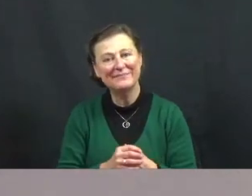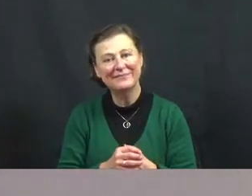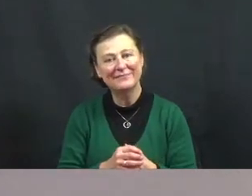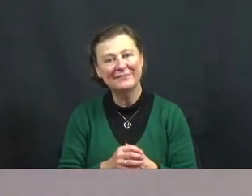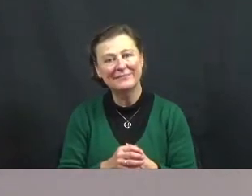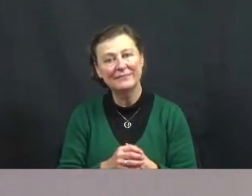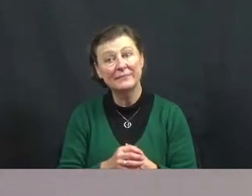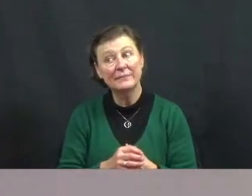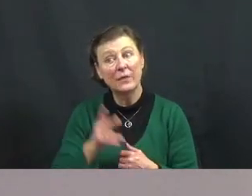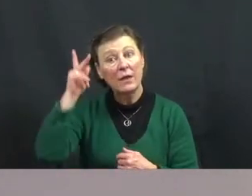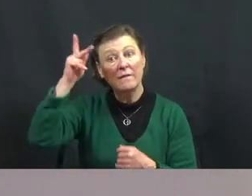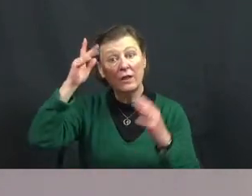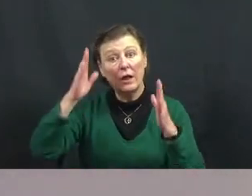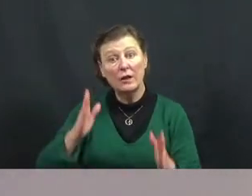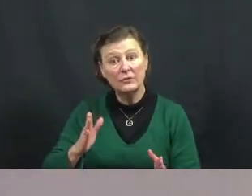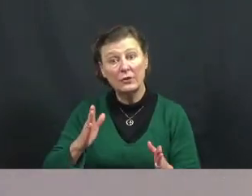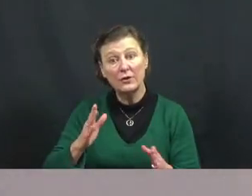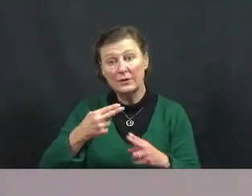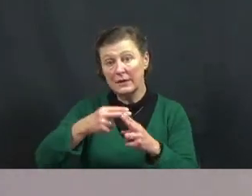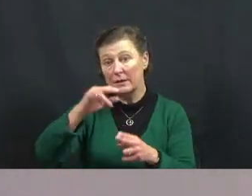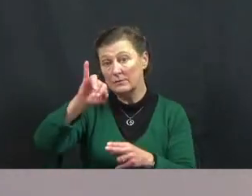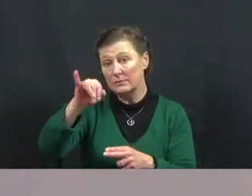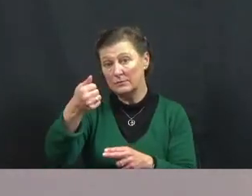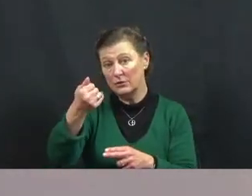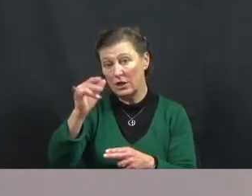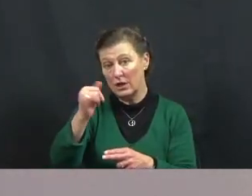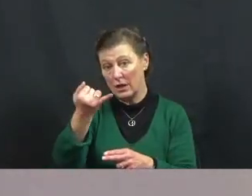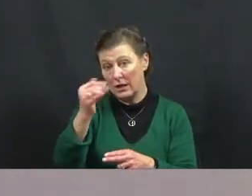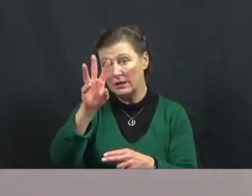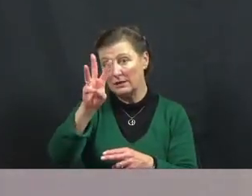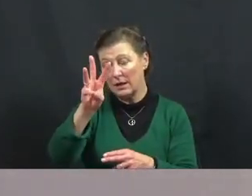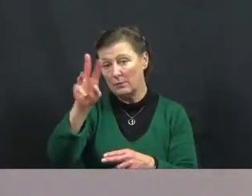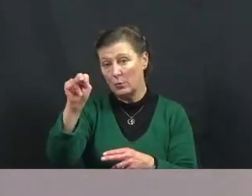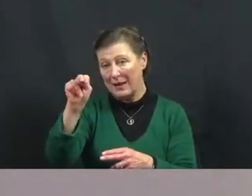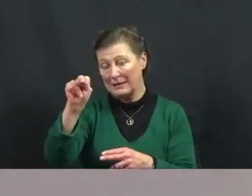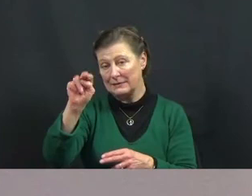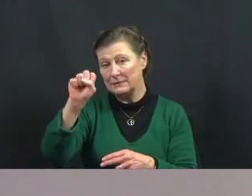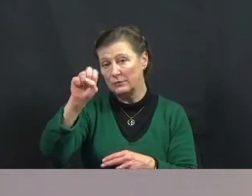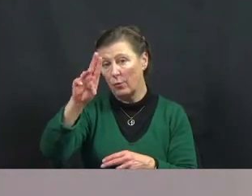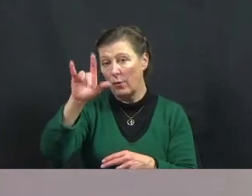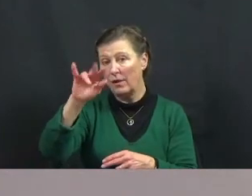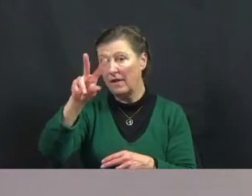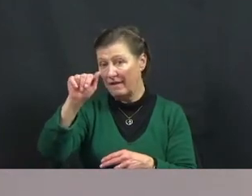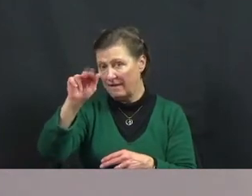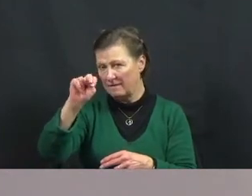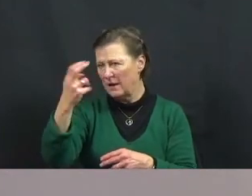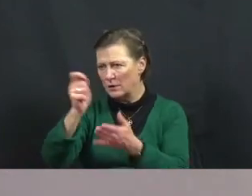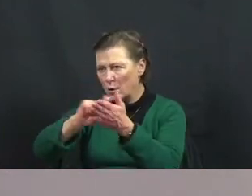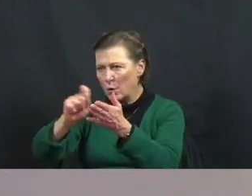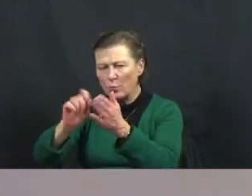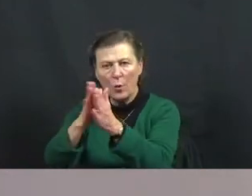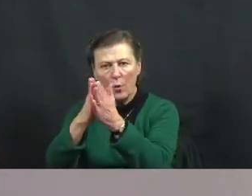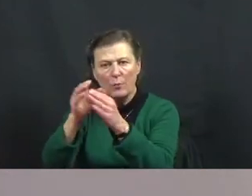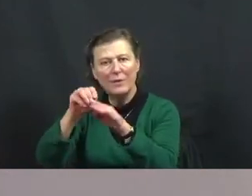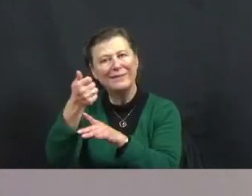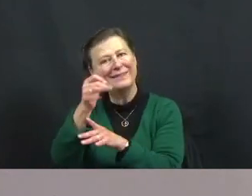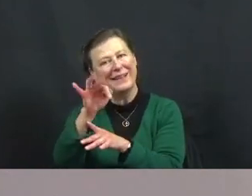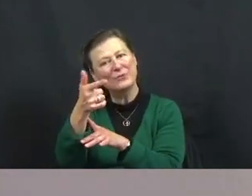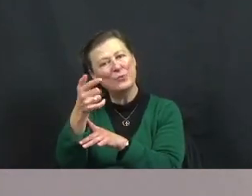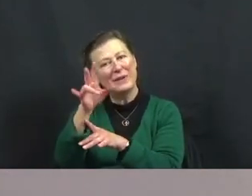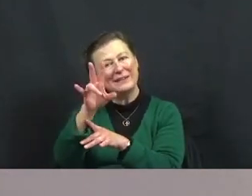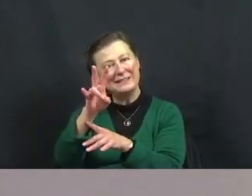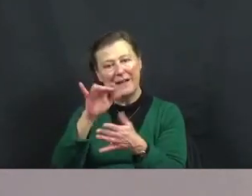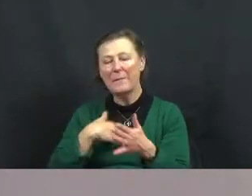There's a philosopher, mathematician named J.W.N. Sullivan. He wrote a book in 1927. It's one of my favorite books. It's